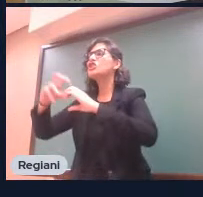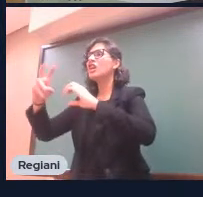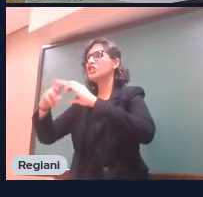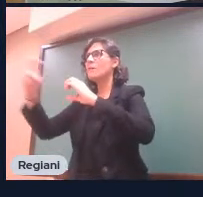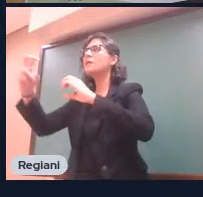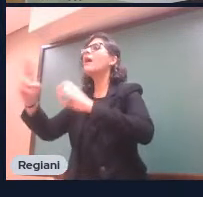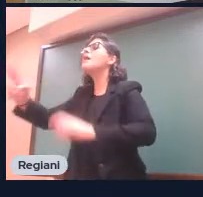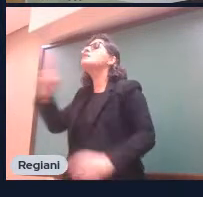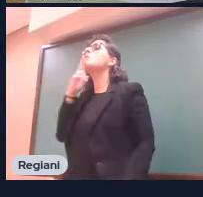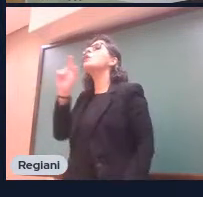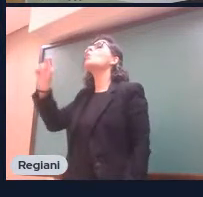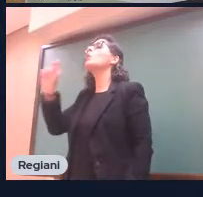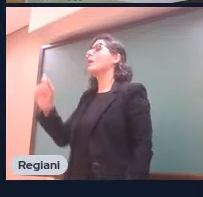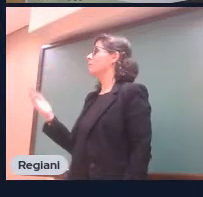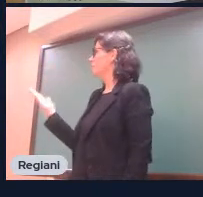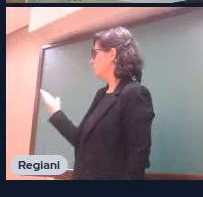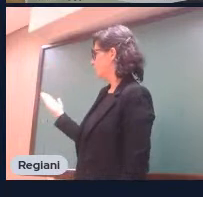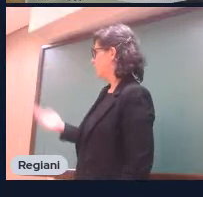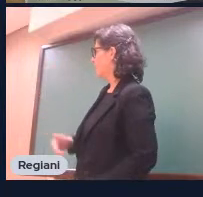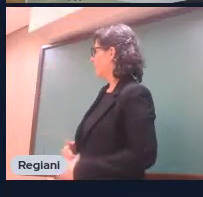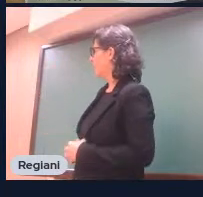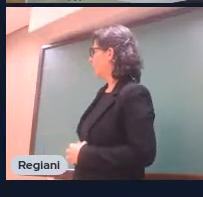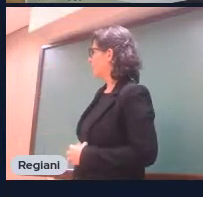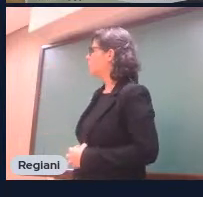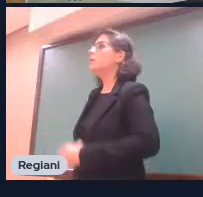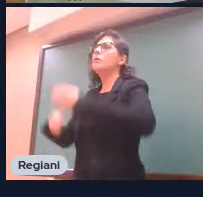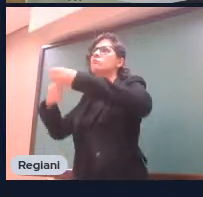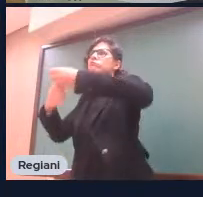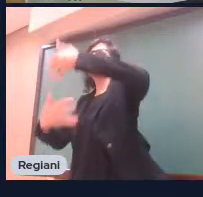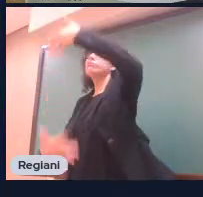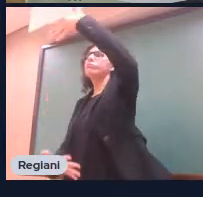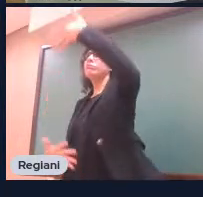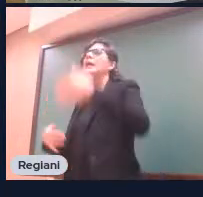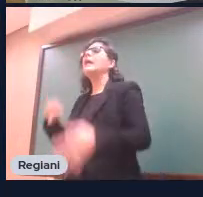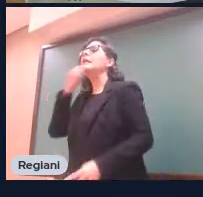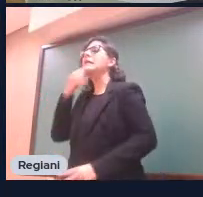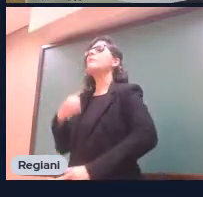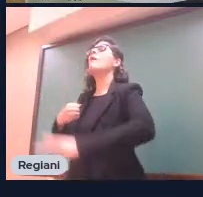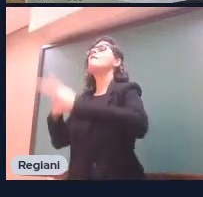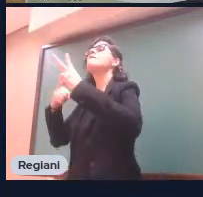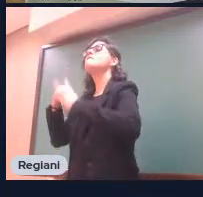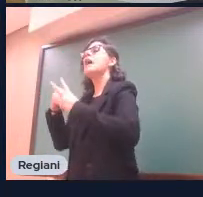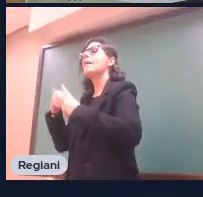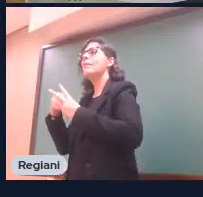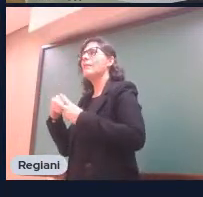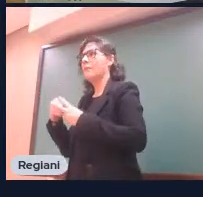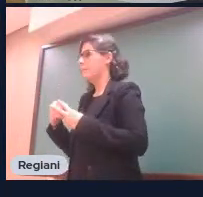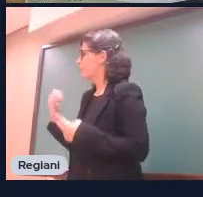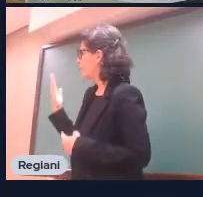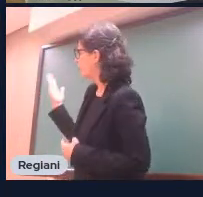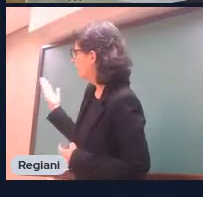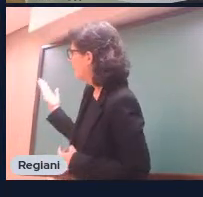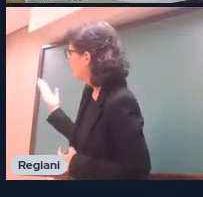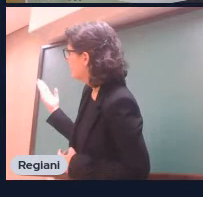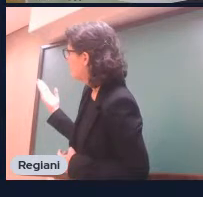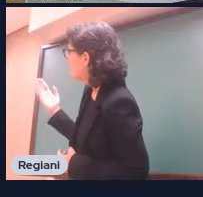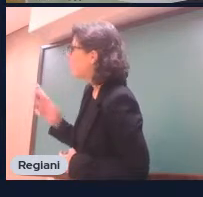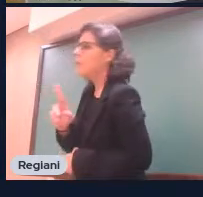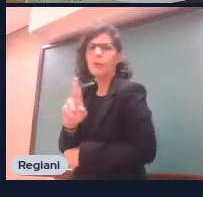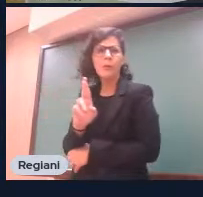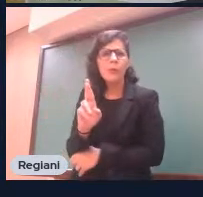And ChatGPT does that. Here is an example for the verb recommend. It starts with a